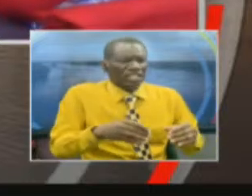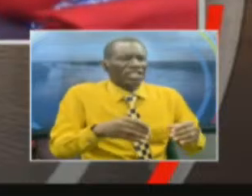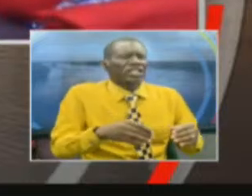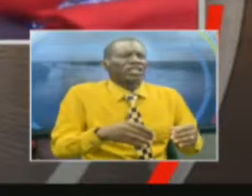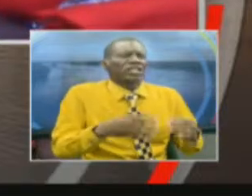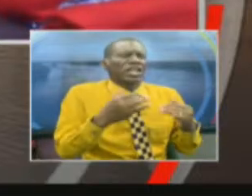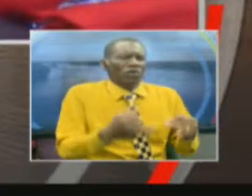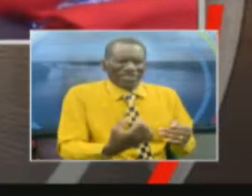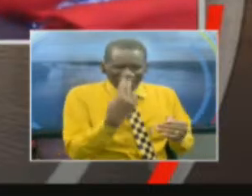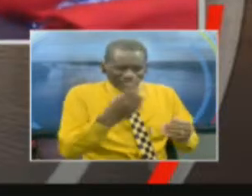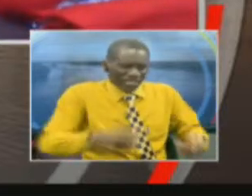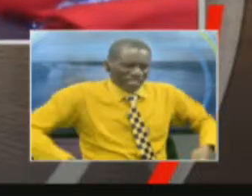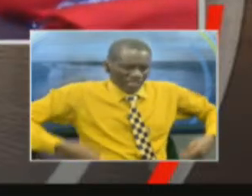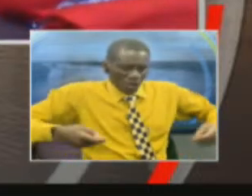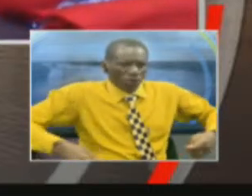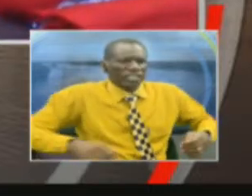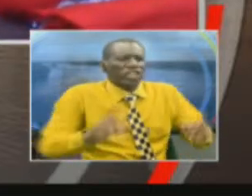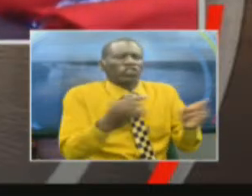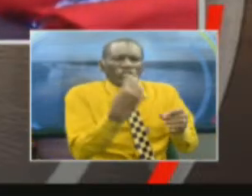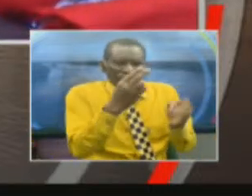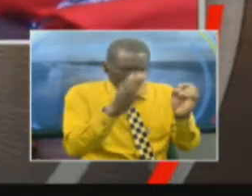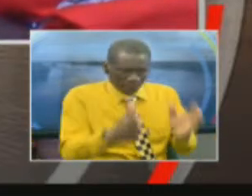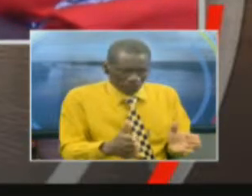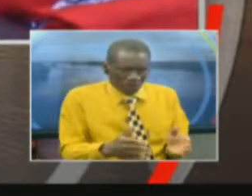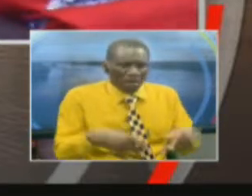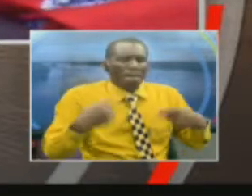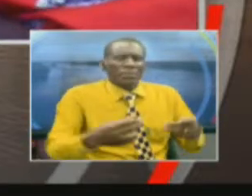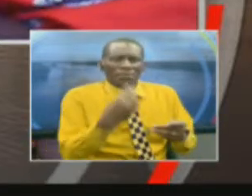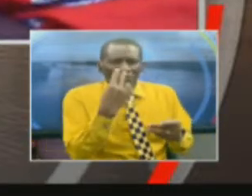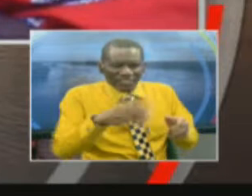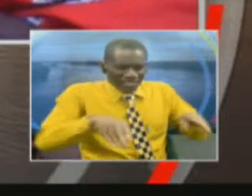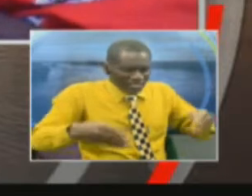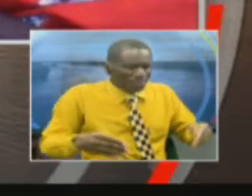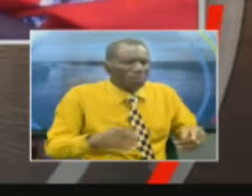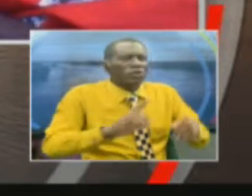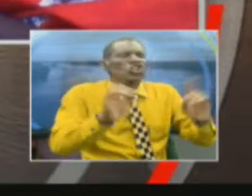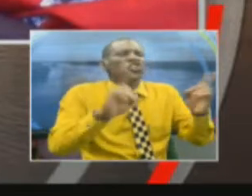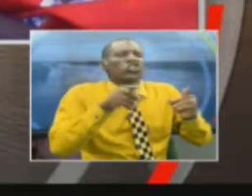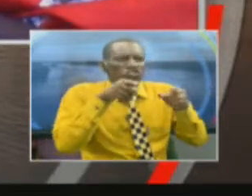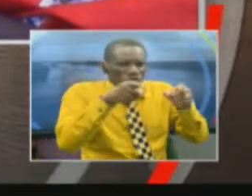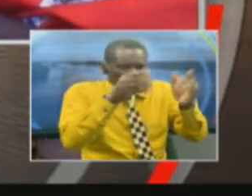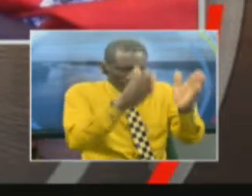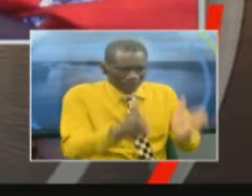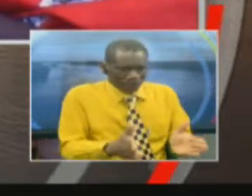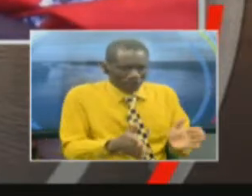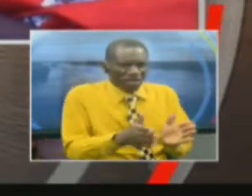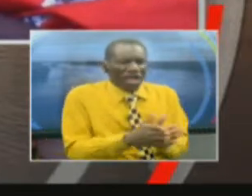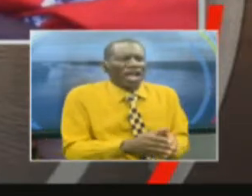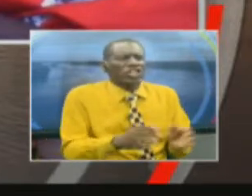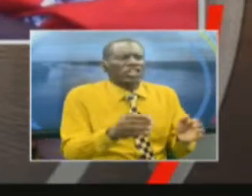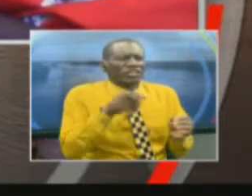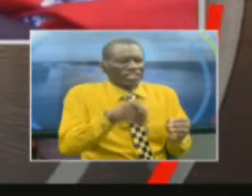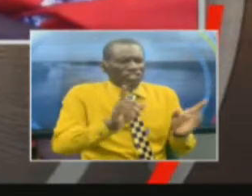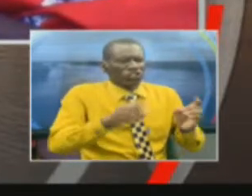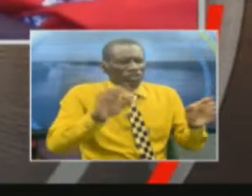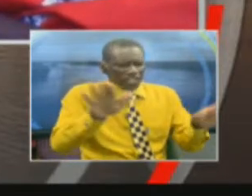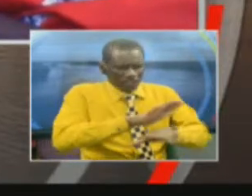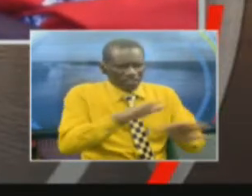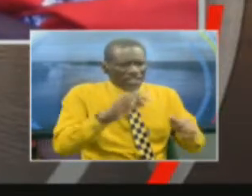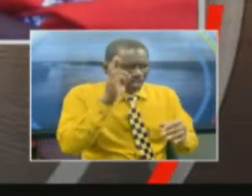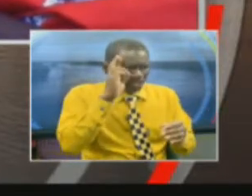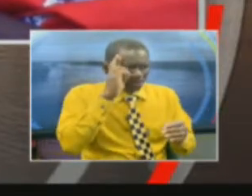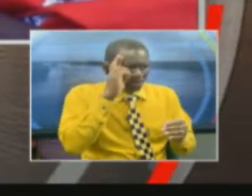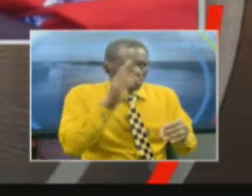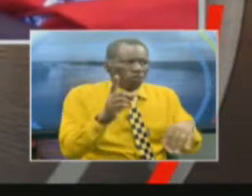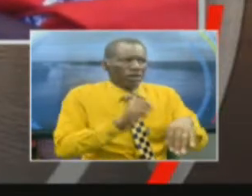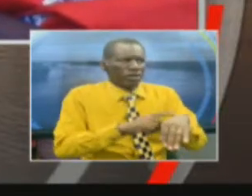you are in a wheelchair. You know, they see your disability more than your abilities. And yet that is not everything. I remember even another